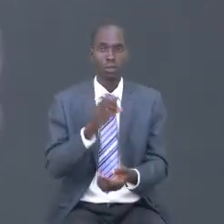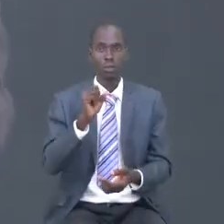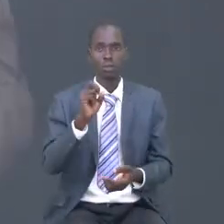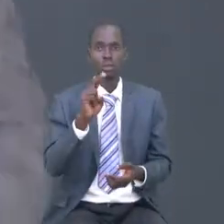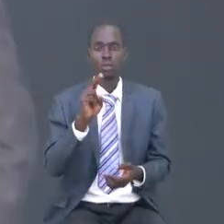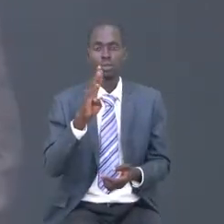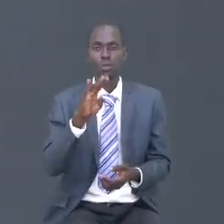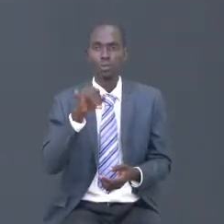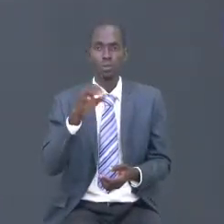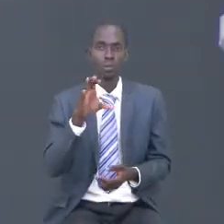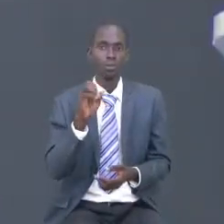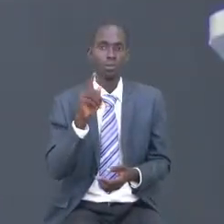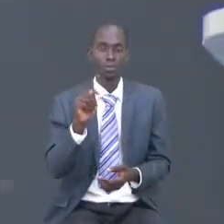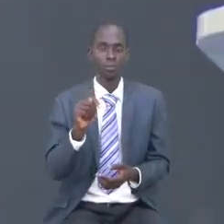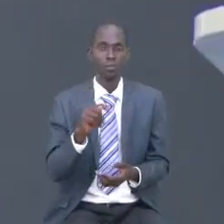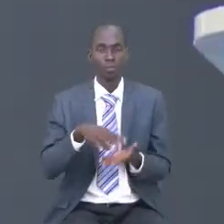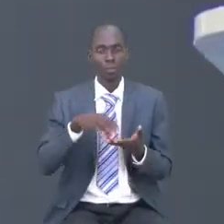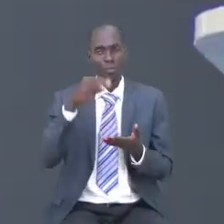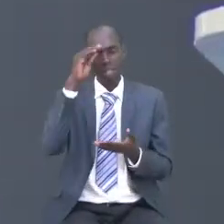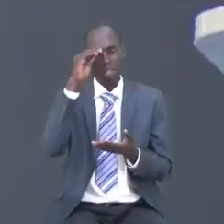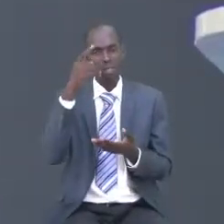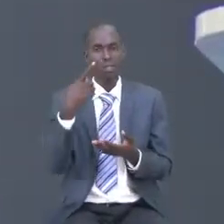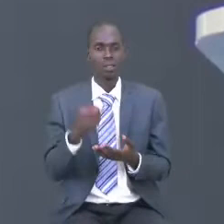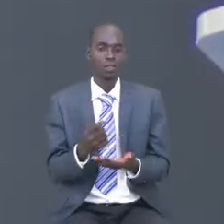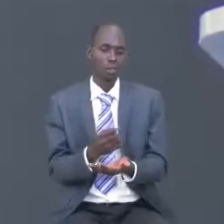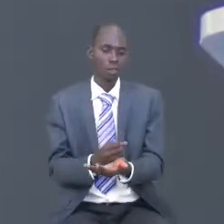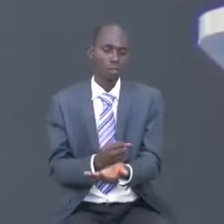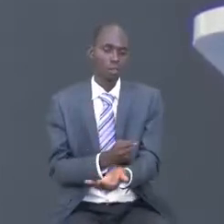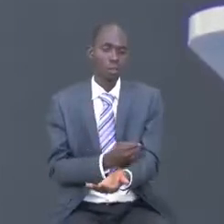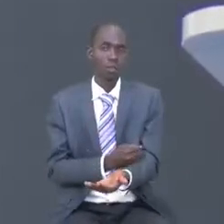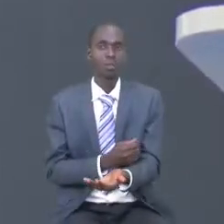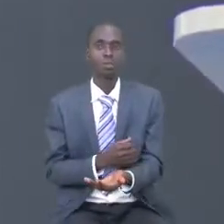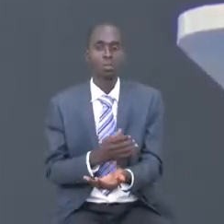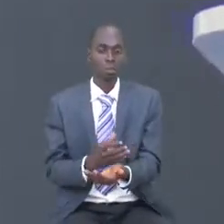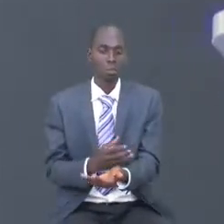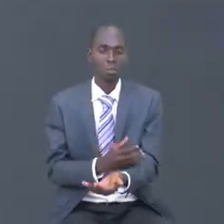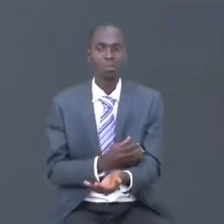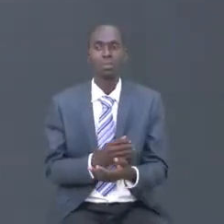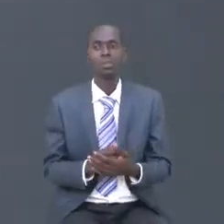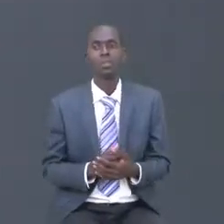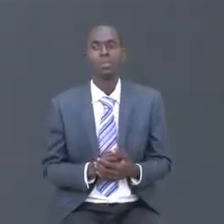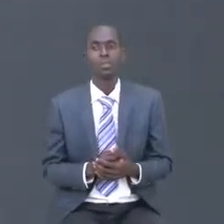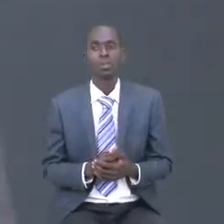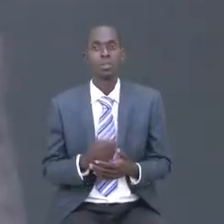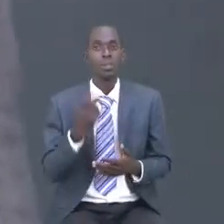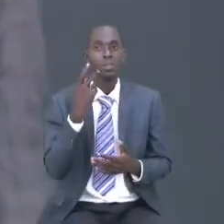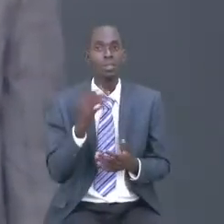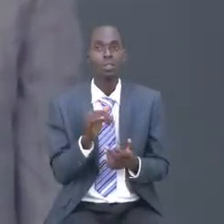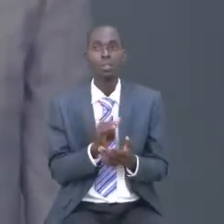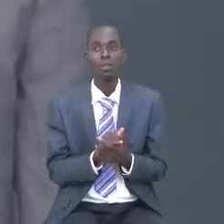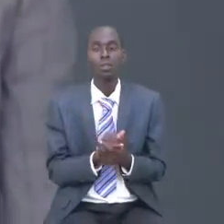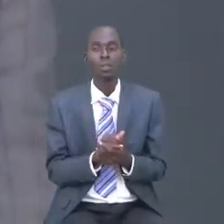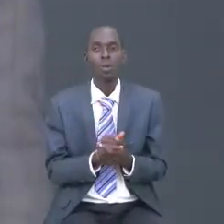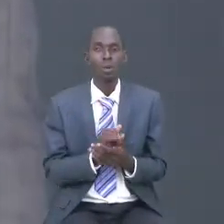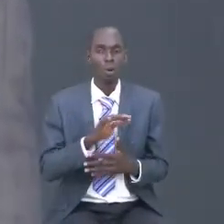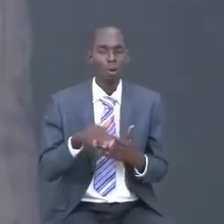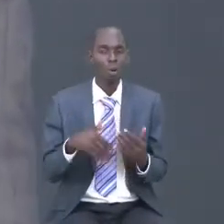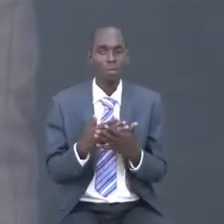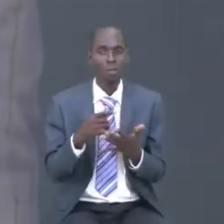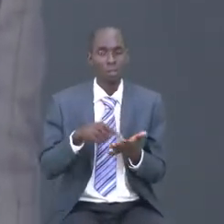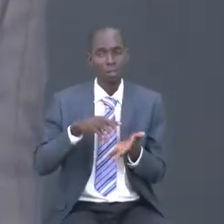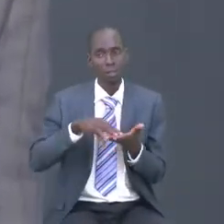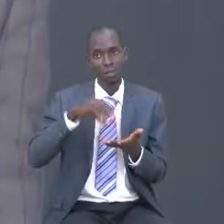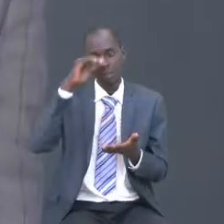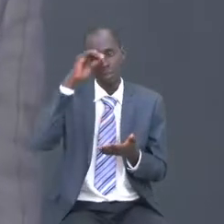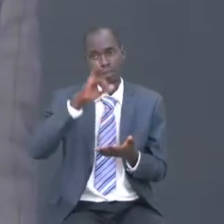Learn the subjects. Because what's this going to do for me? All this I'm learning, it's going to project you, and